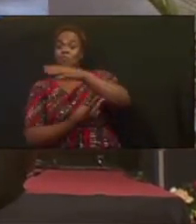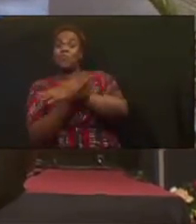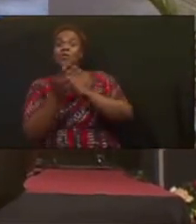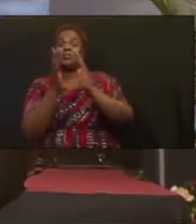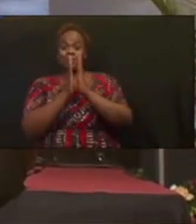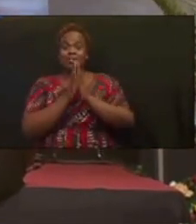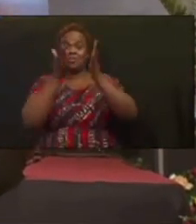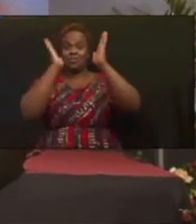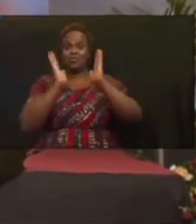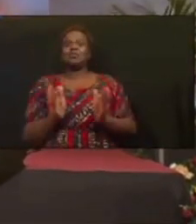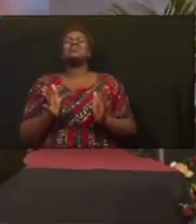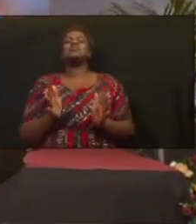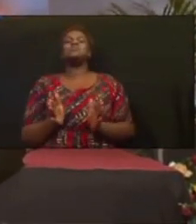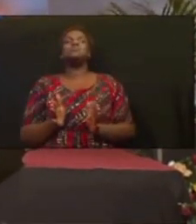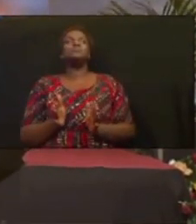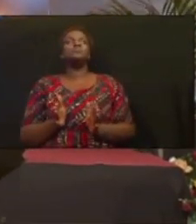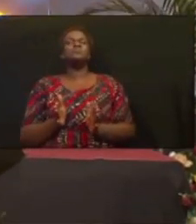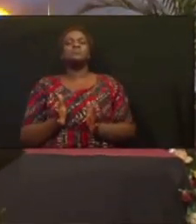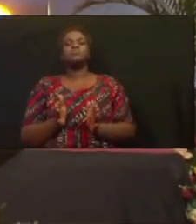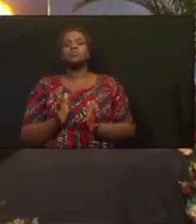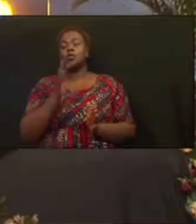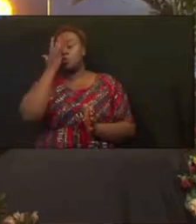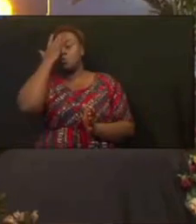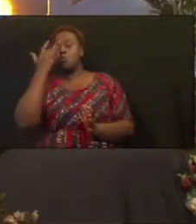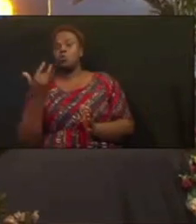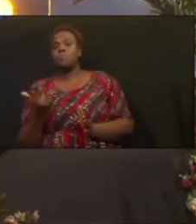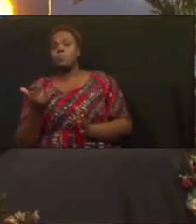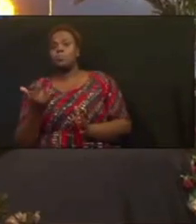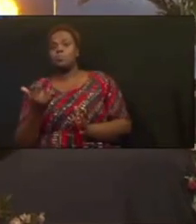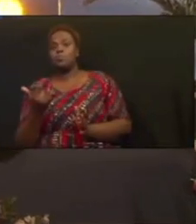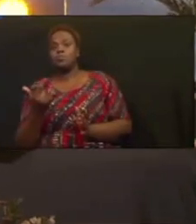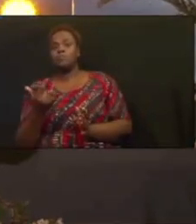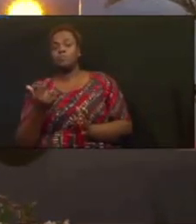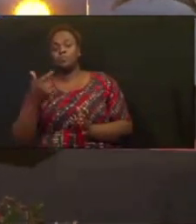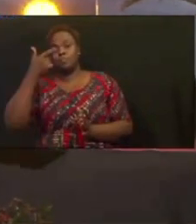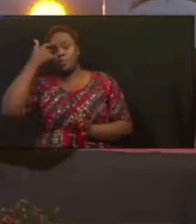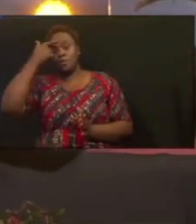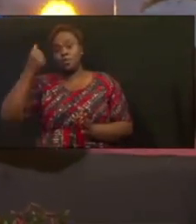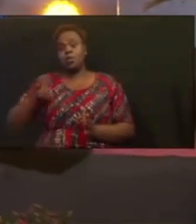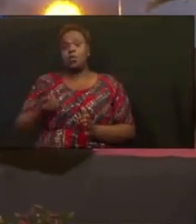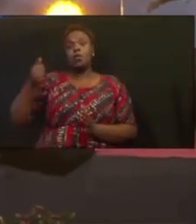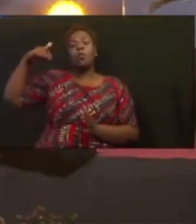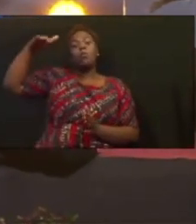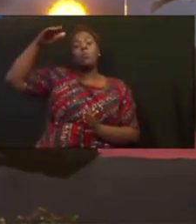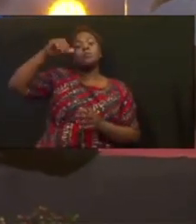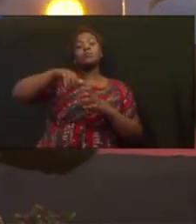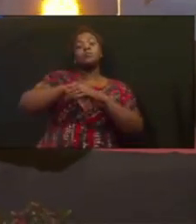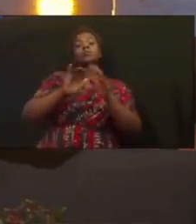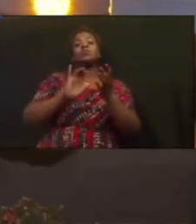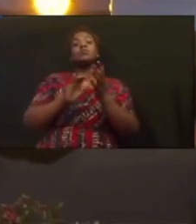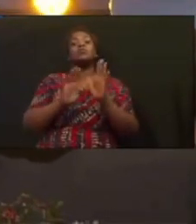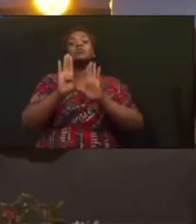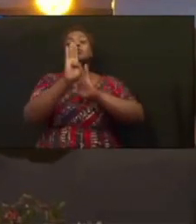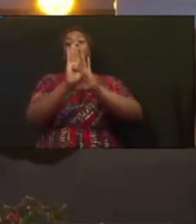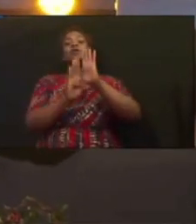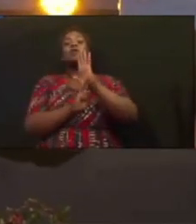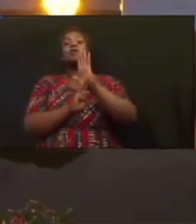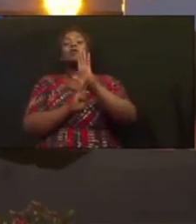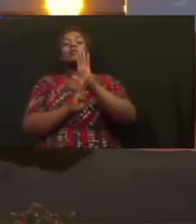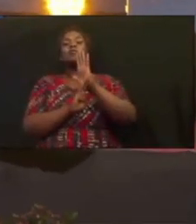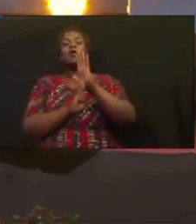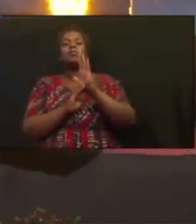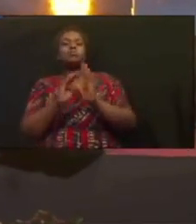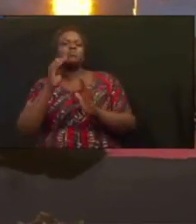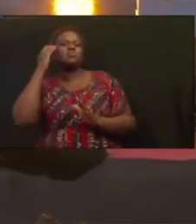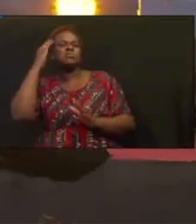Please sit down. And I will tell you why. Because you see, a woman in the Bible is called a mystery. A